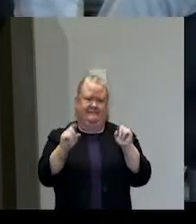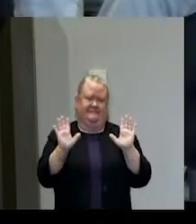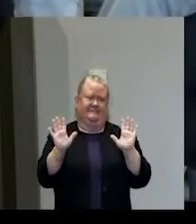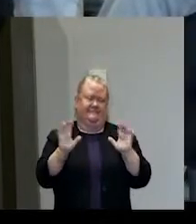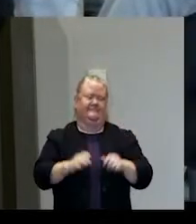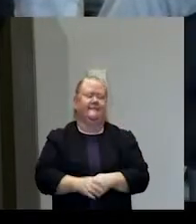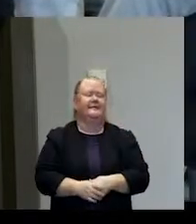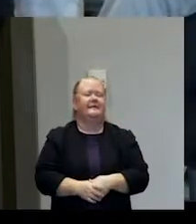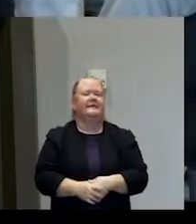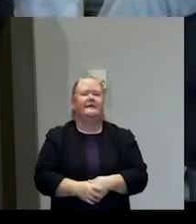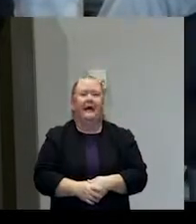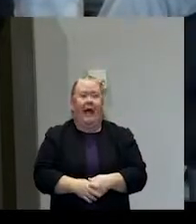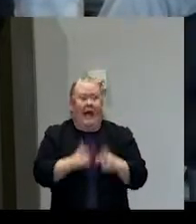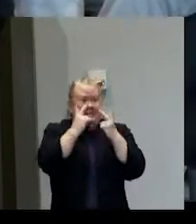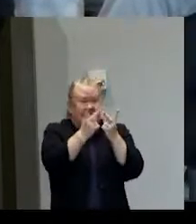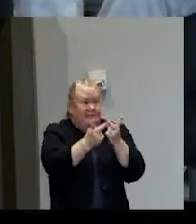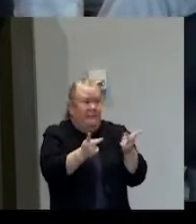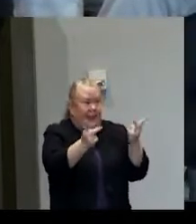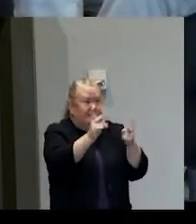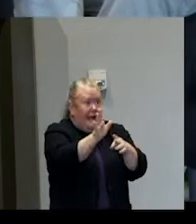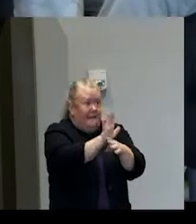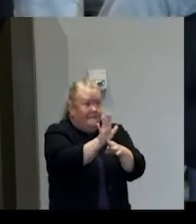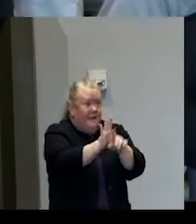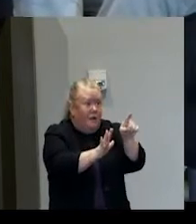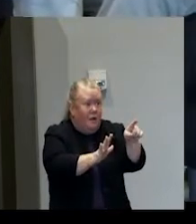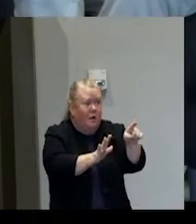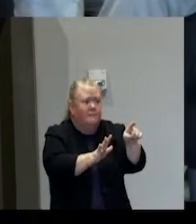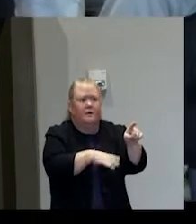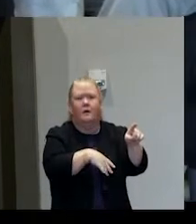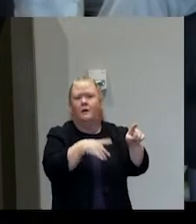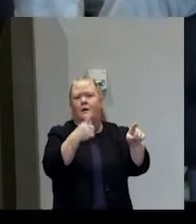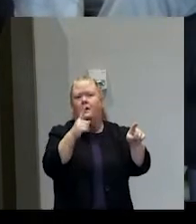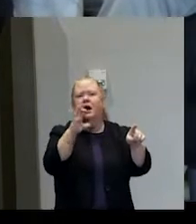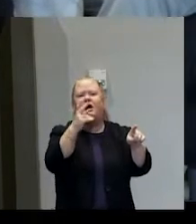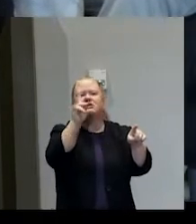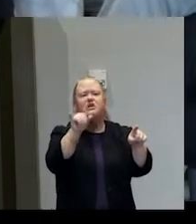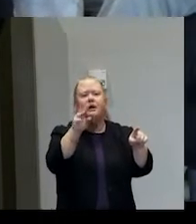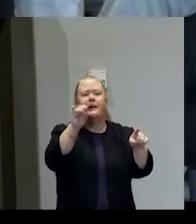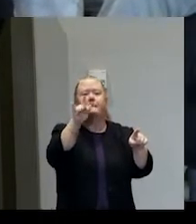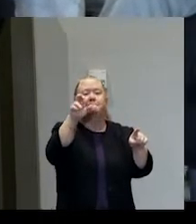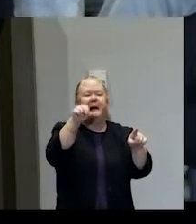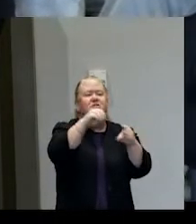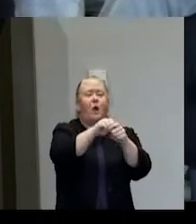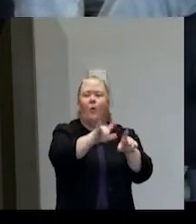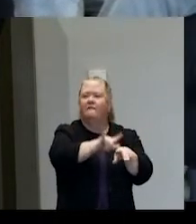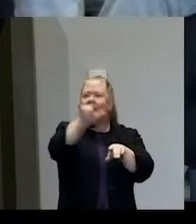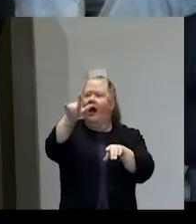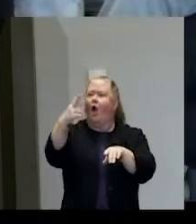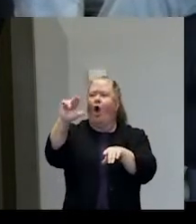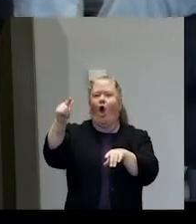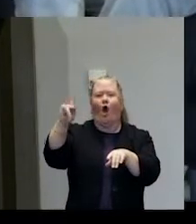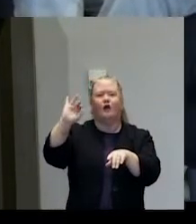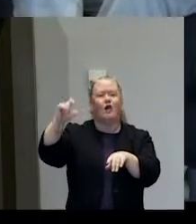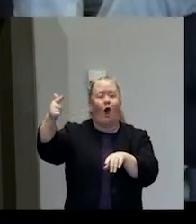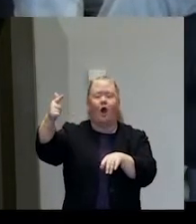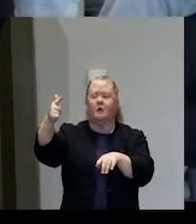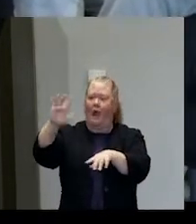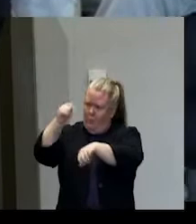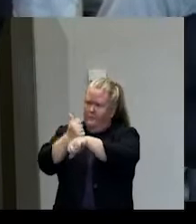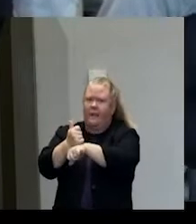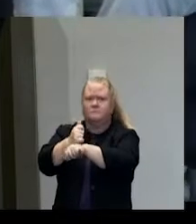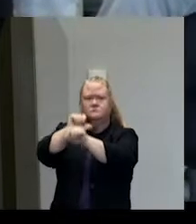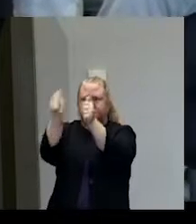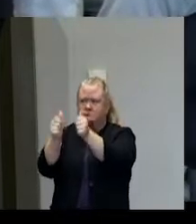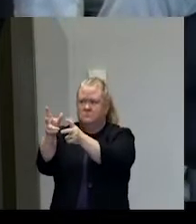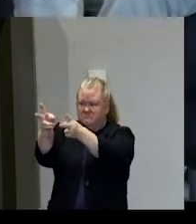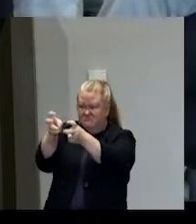would see a place in a film like, Wong Kar-wai's Chungking Mansions, and then fly to Hong Kong and try to recreate what